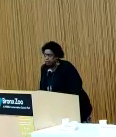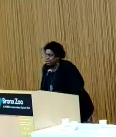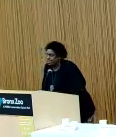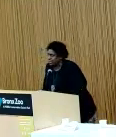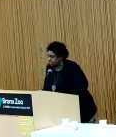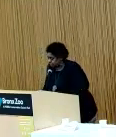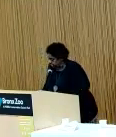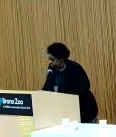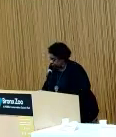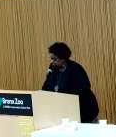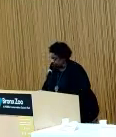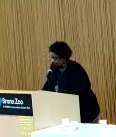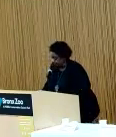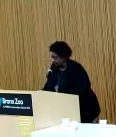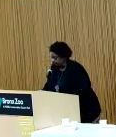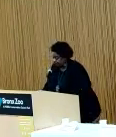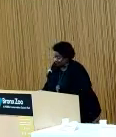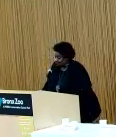to is